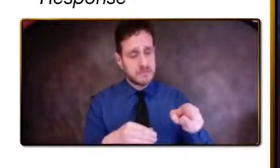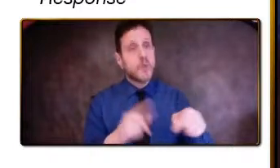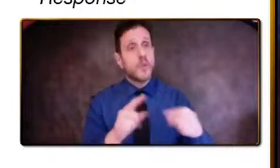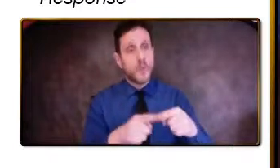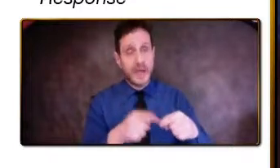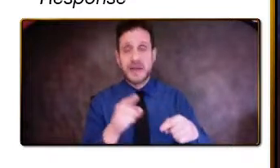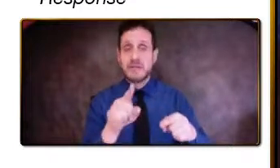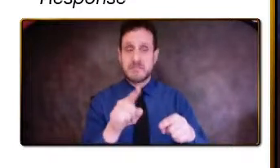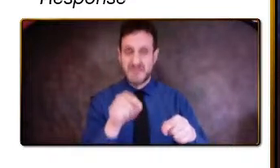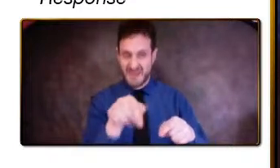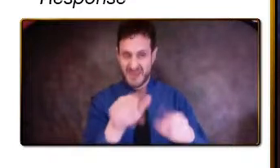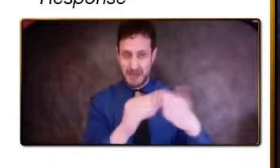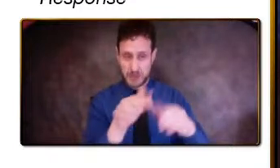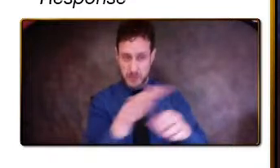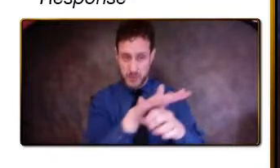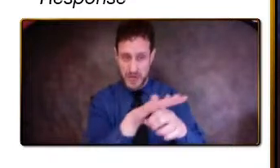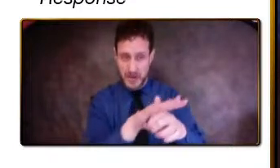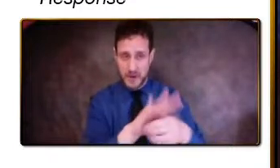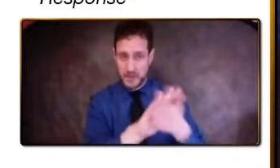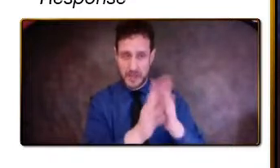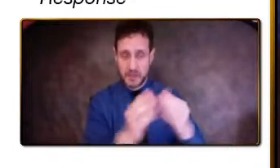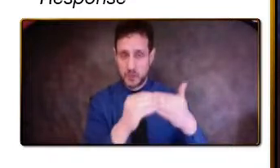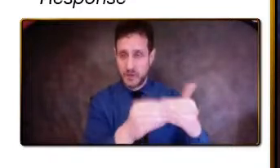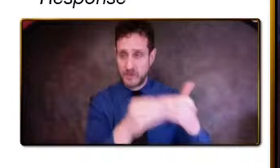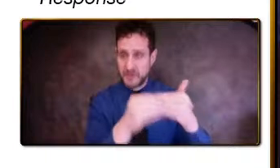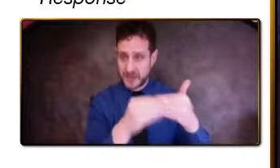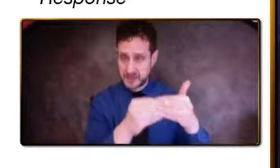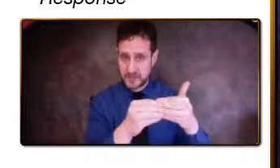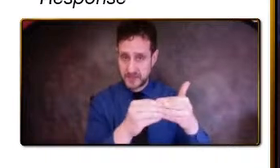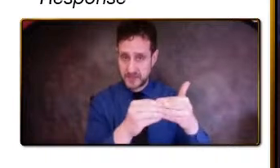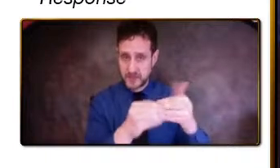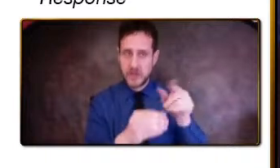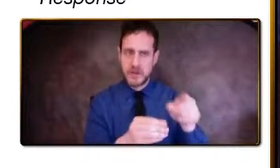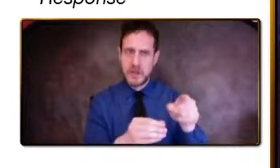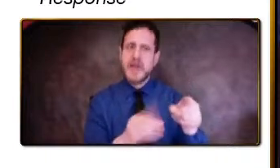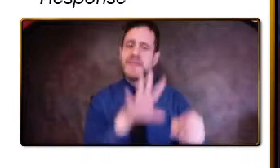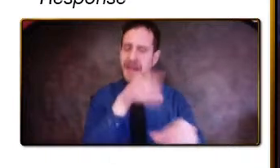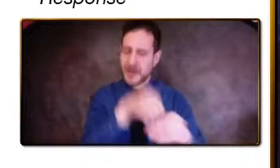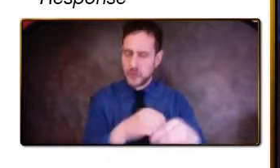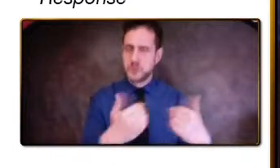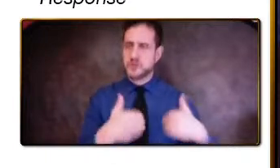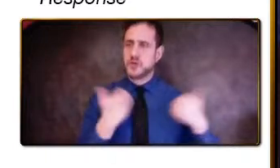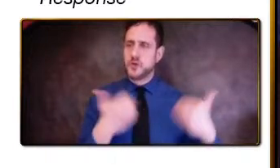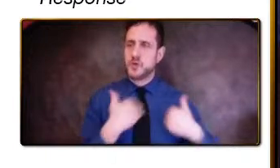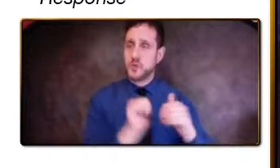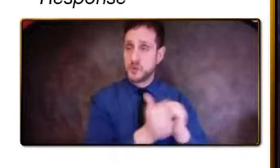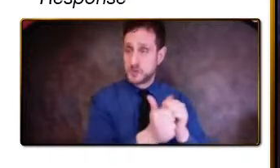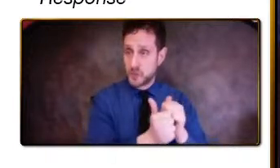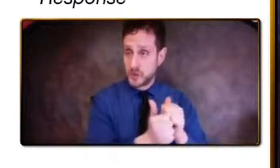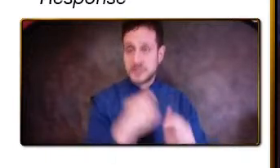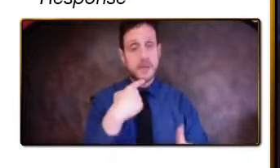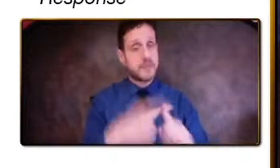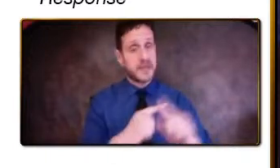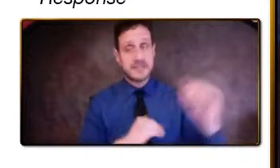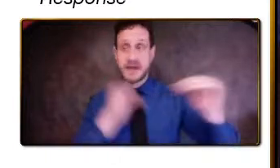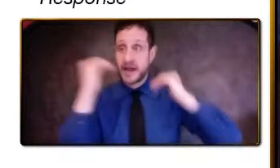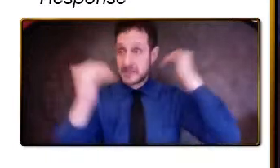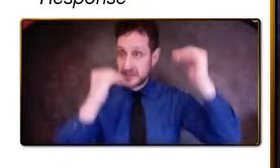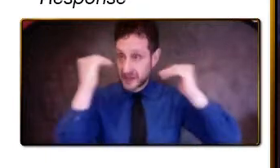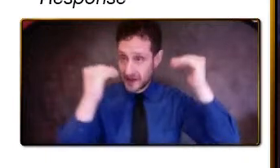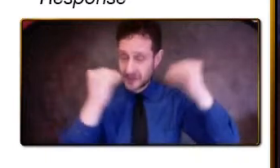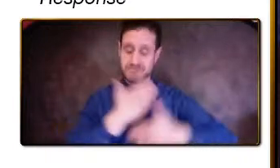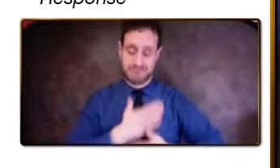announced today, there are youth sports and recreational sports for adults that are opening